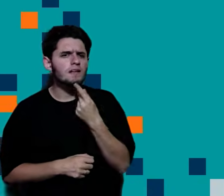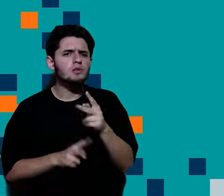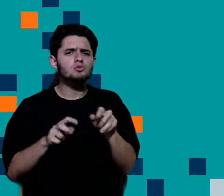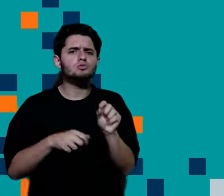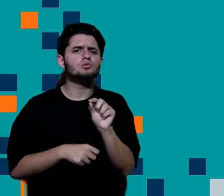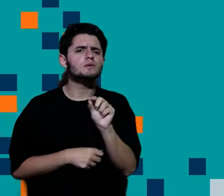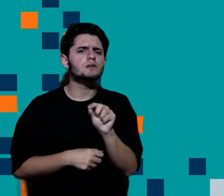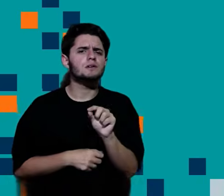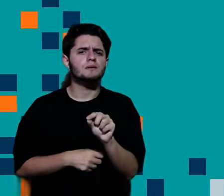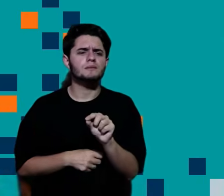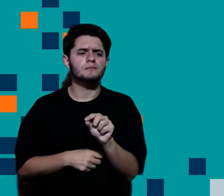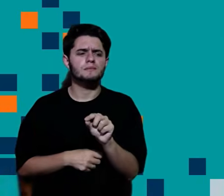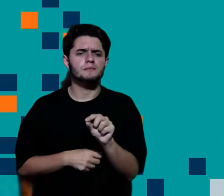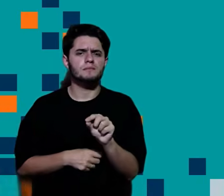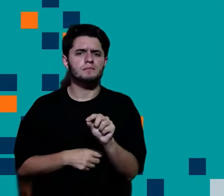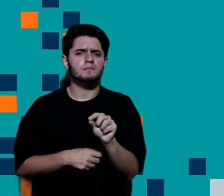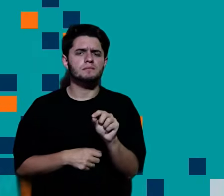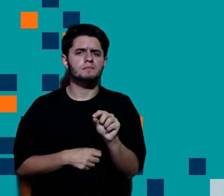hint?